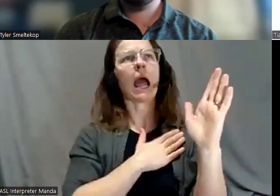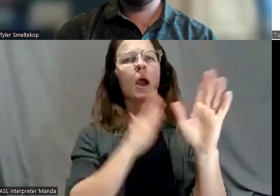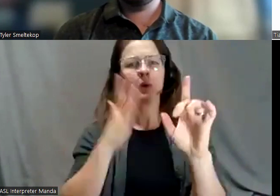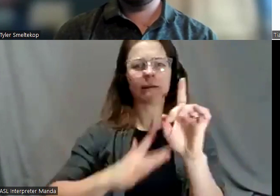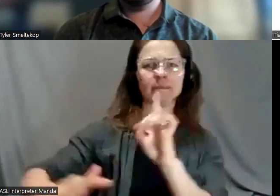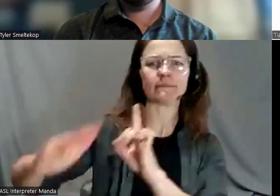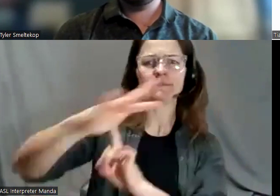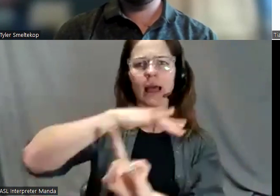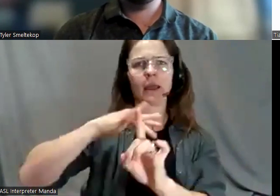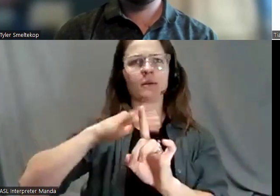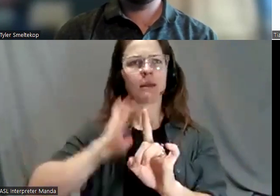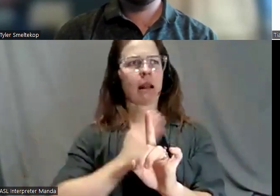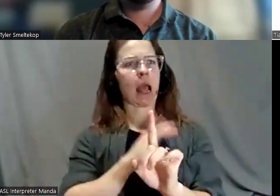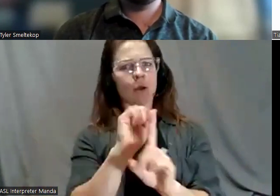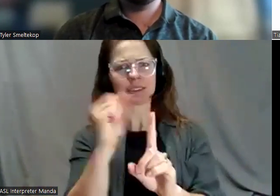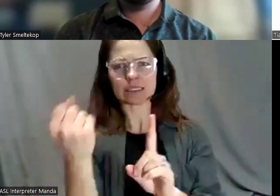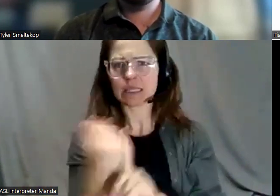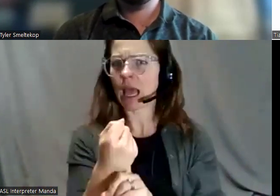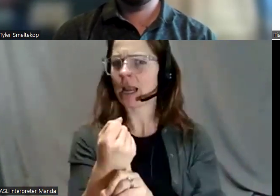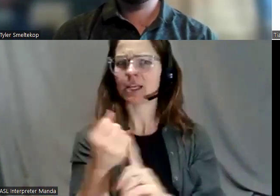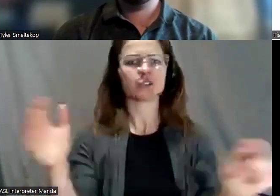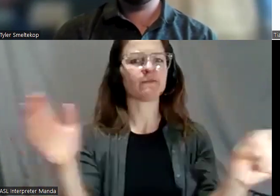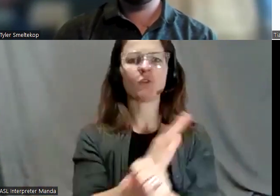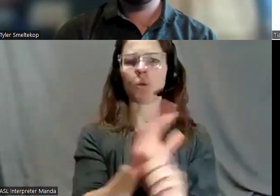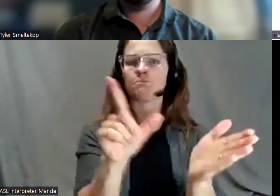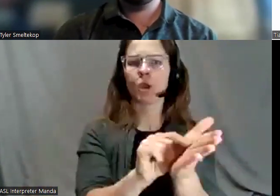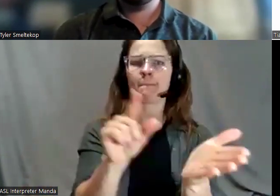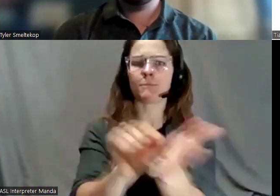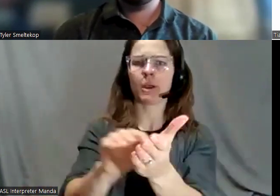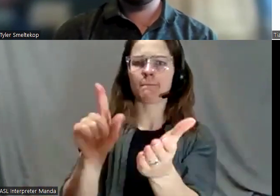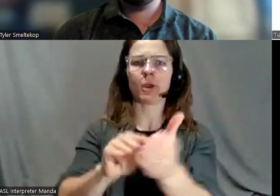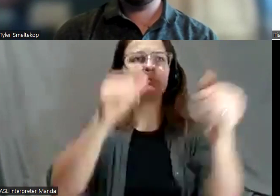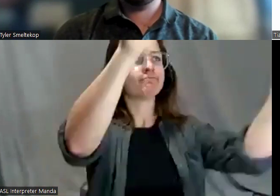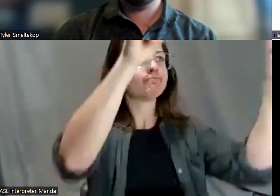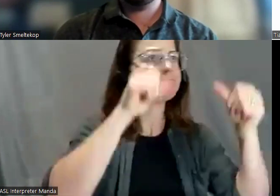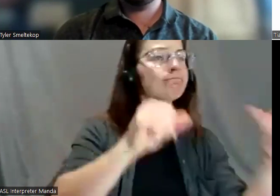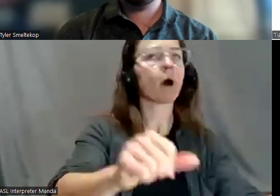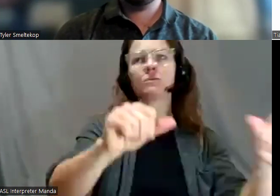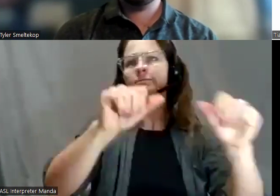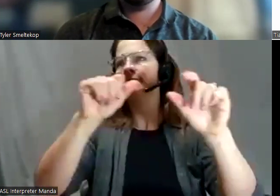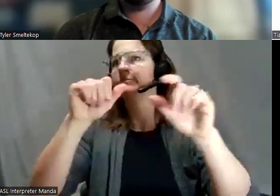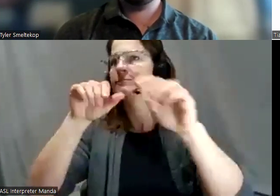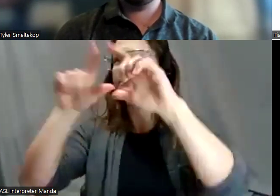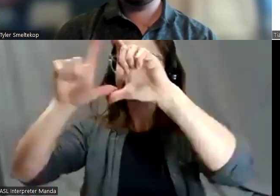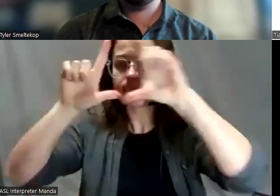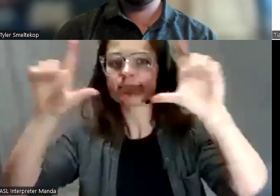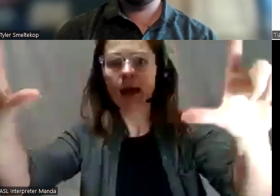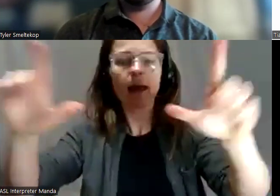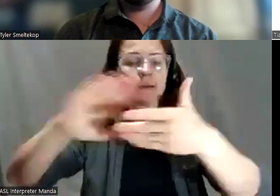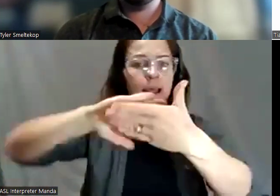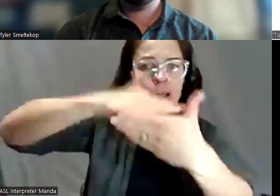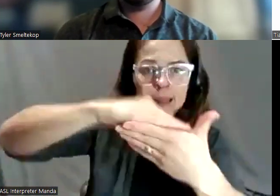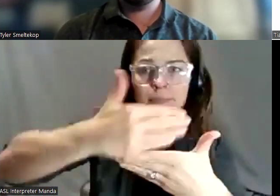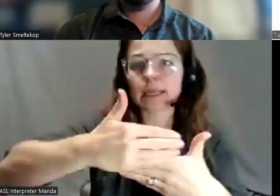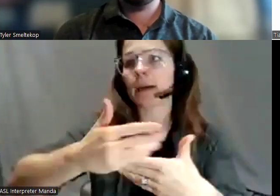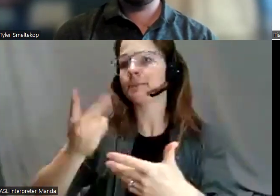society is just bombarded with print material. Whether someone is accessing their computer, they're looking